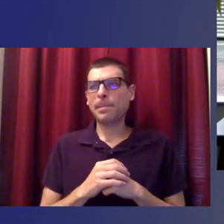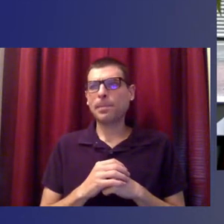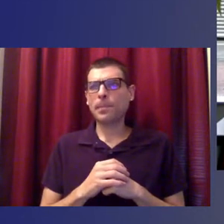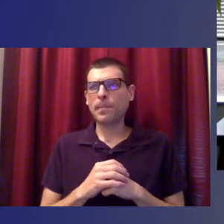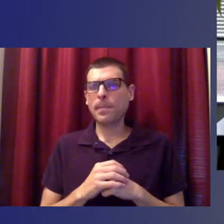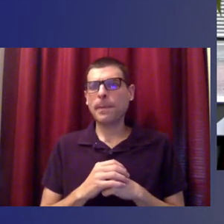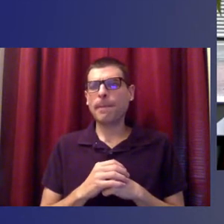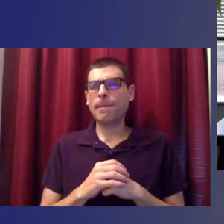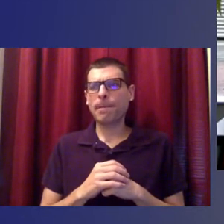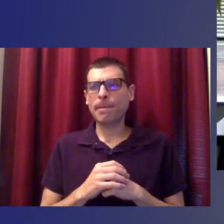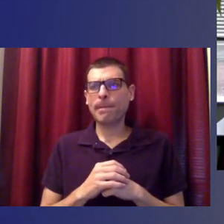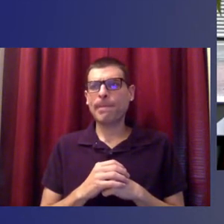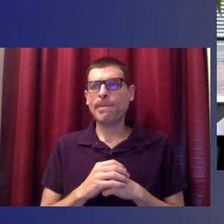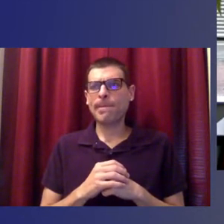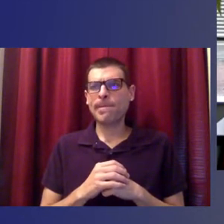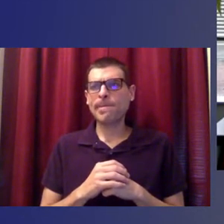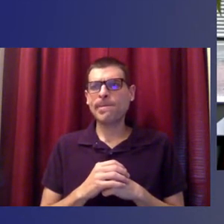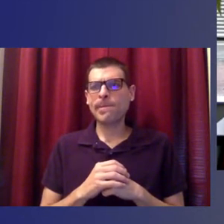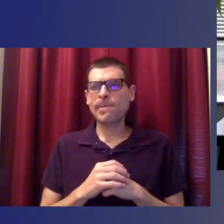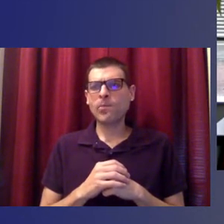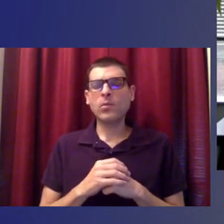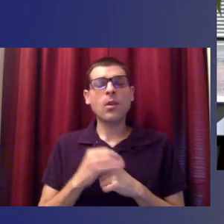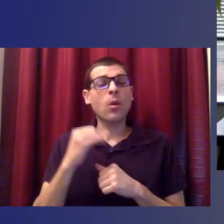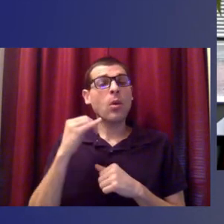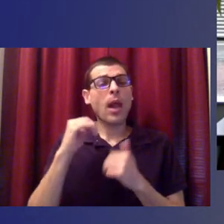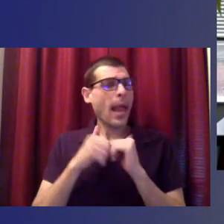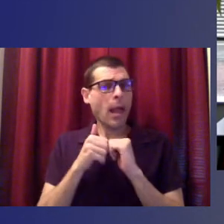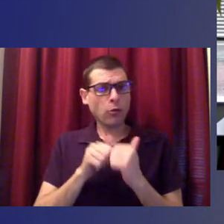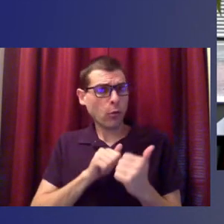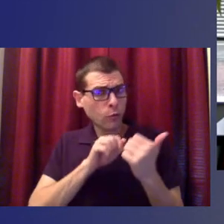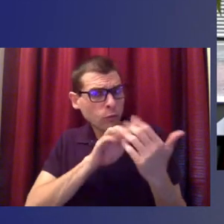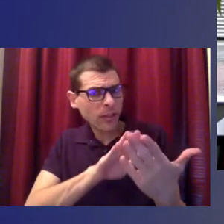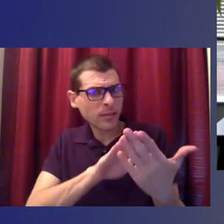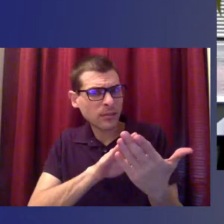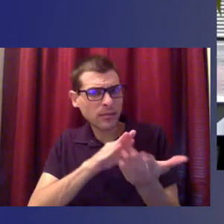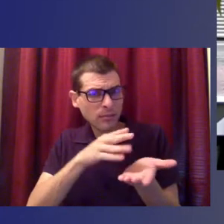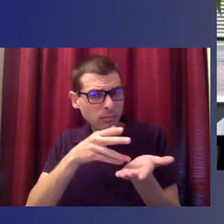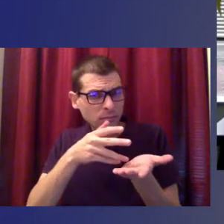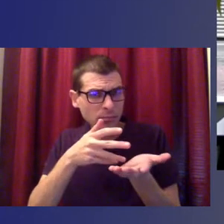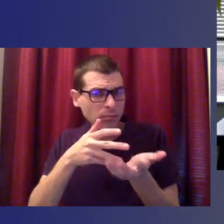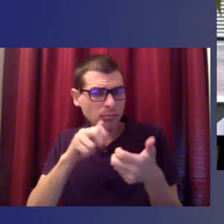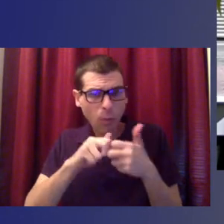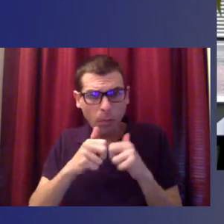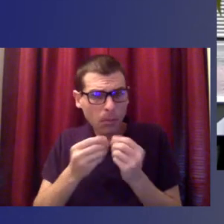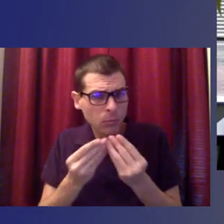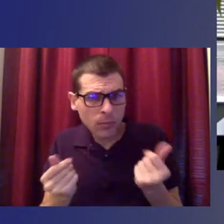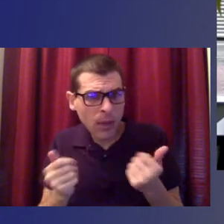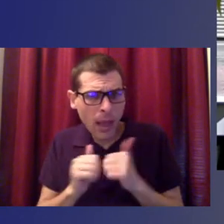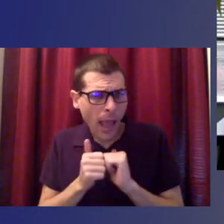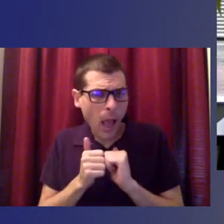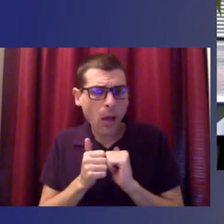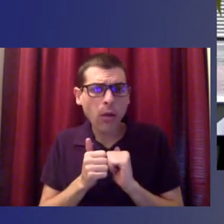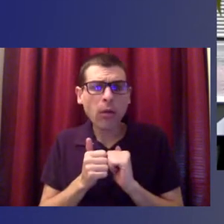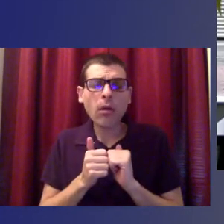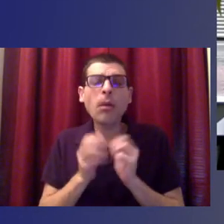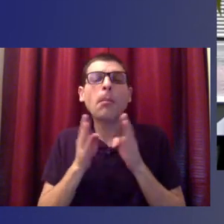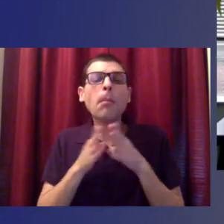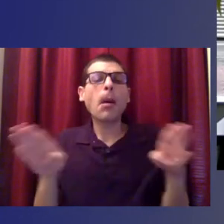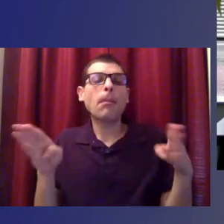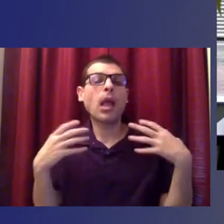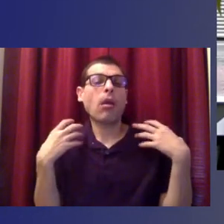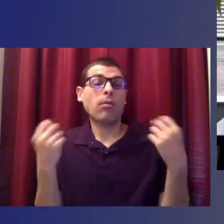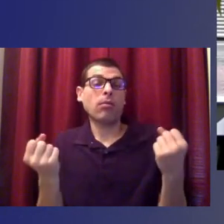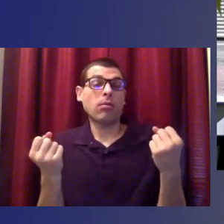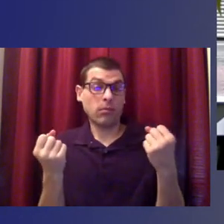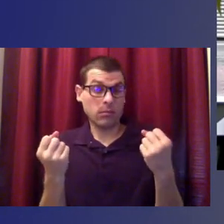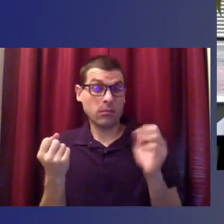applying a public health lens means that you're not just focused on, well, we got to lock them up, or we got to get the